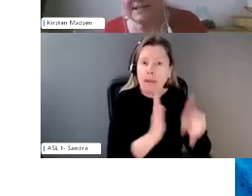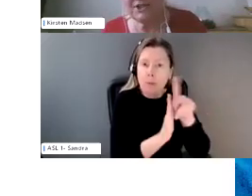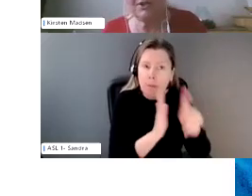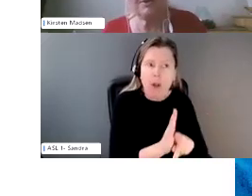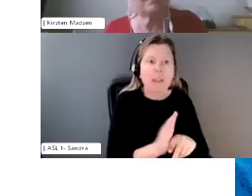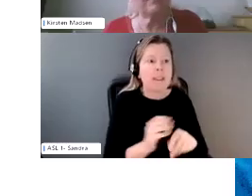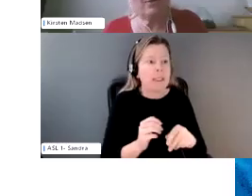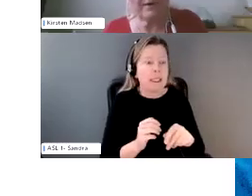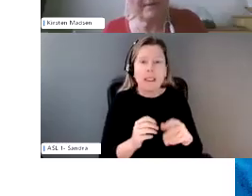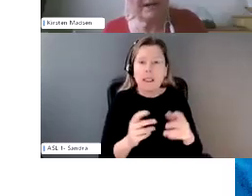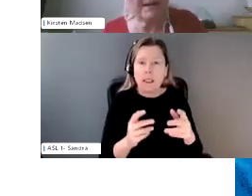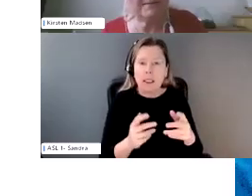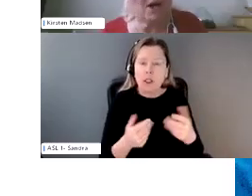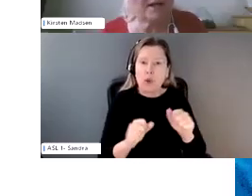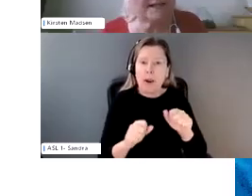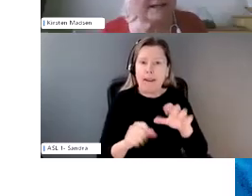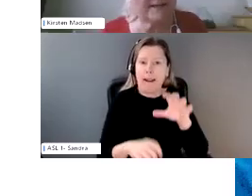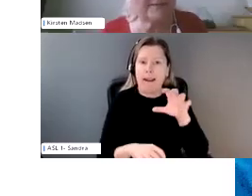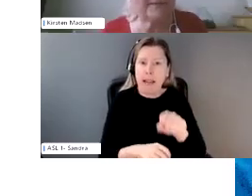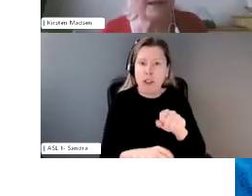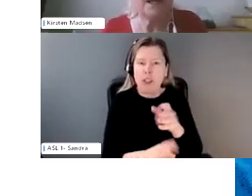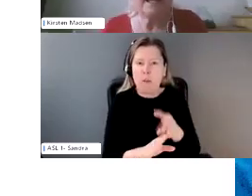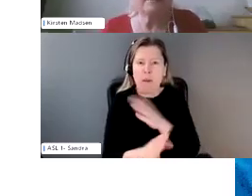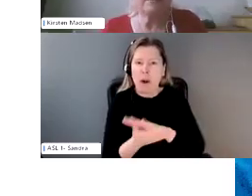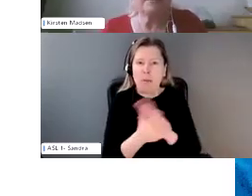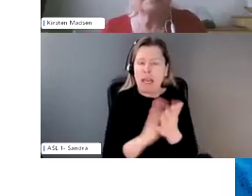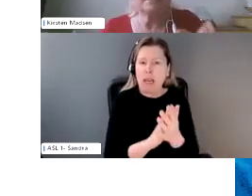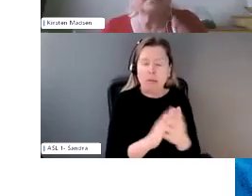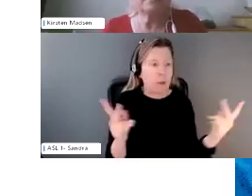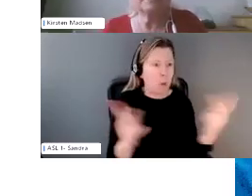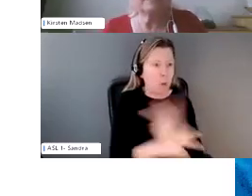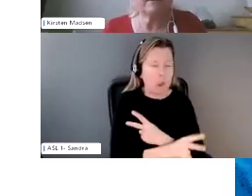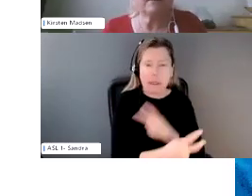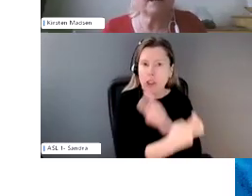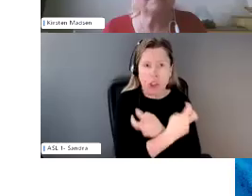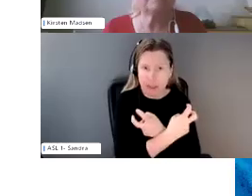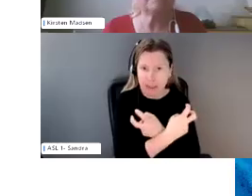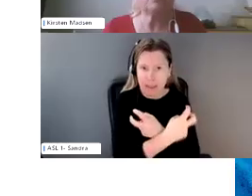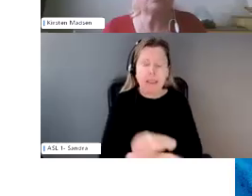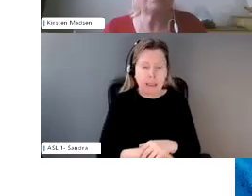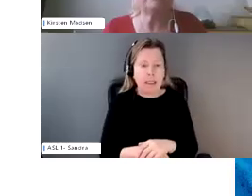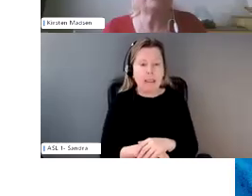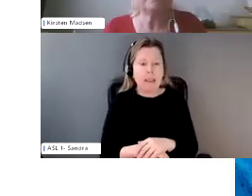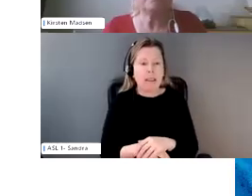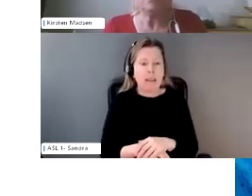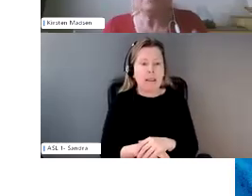address issues before they become toxic. It also, some of the outcomes were, we took